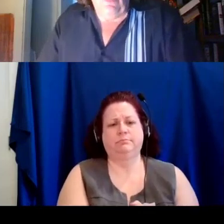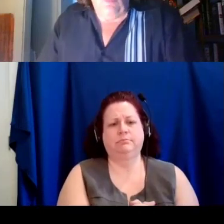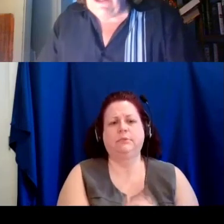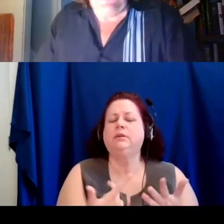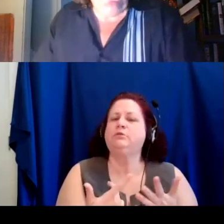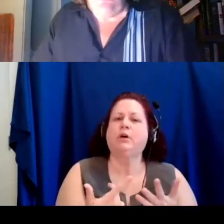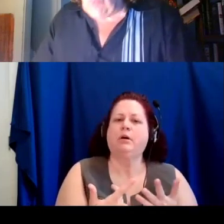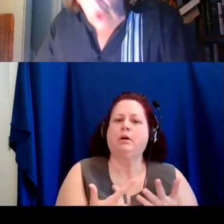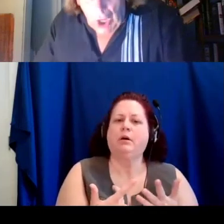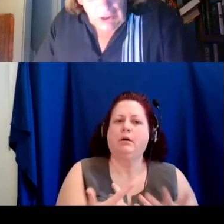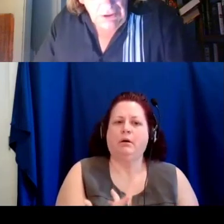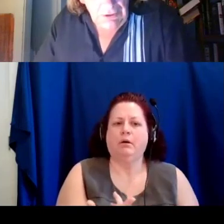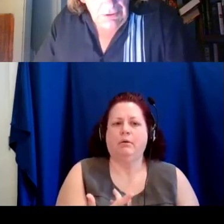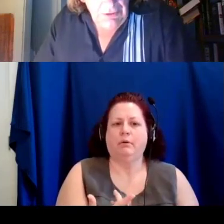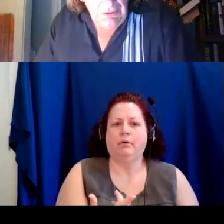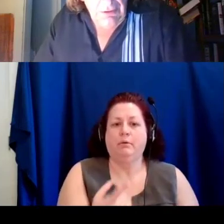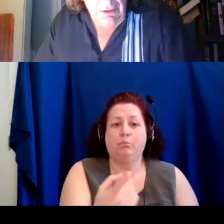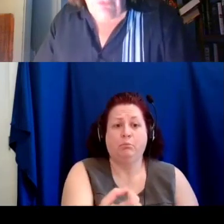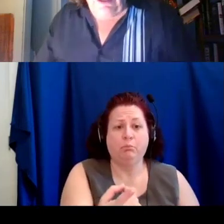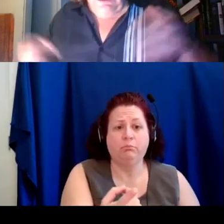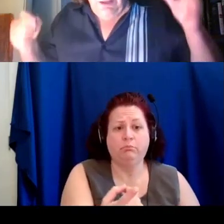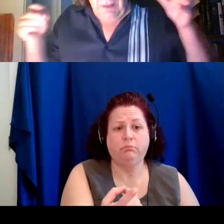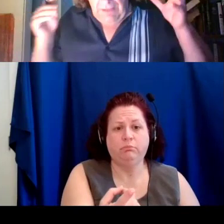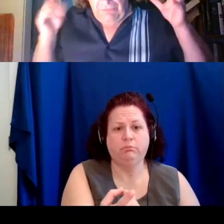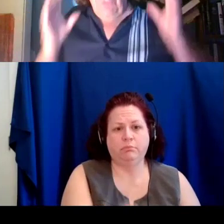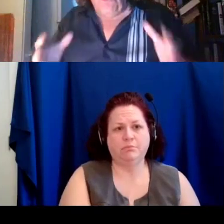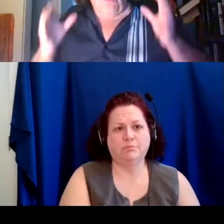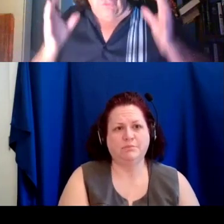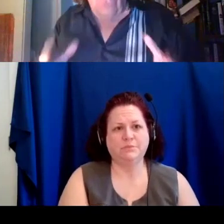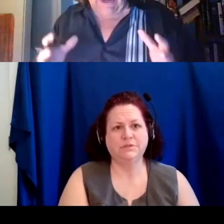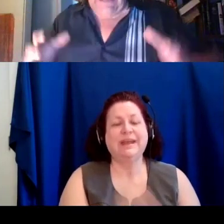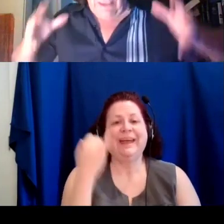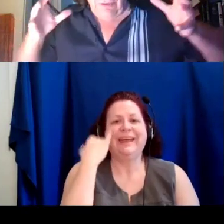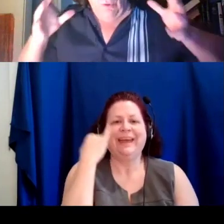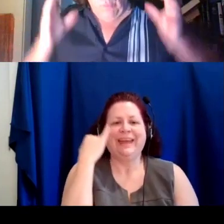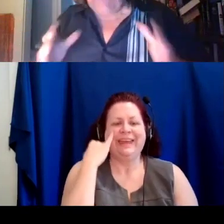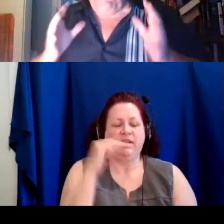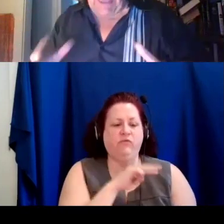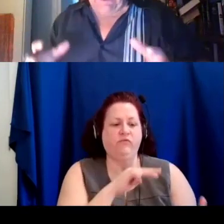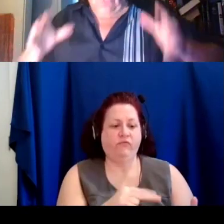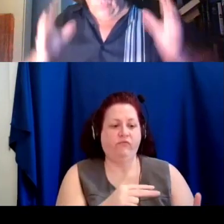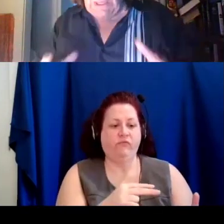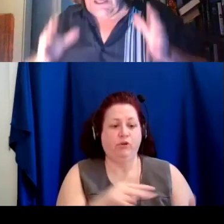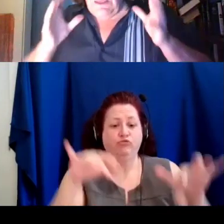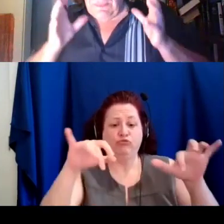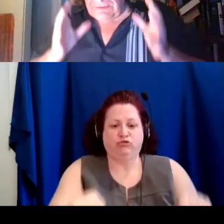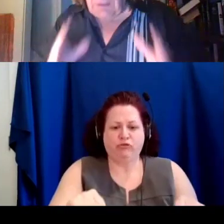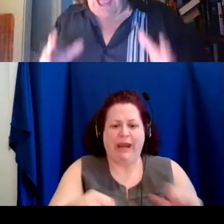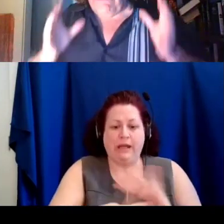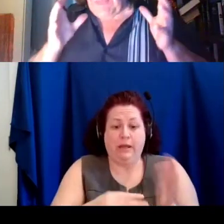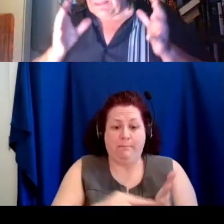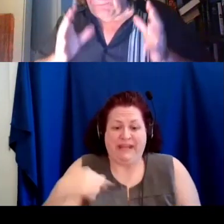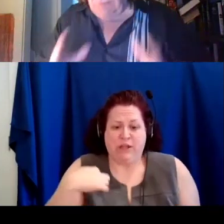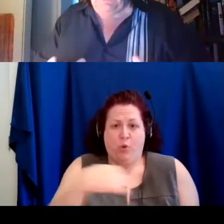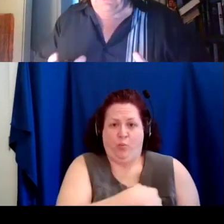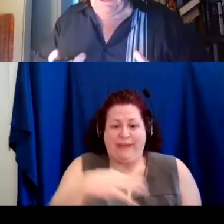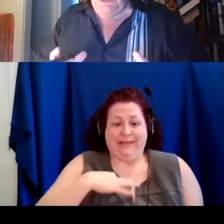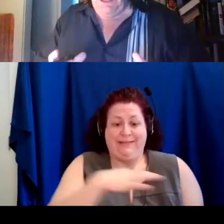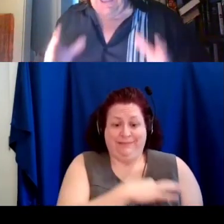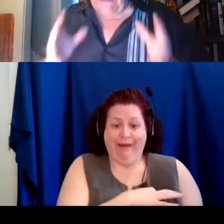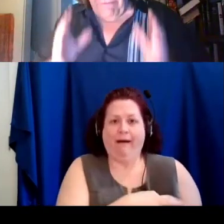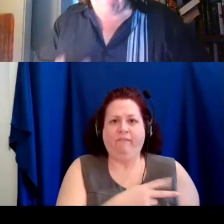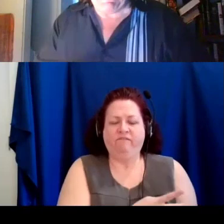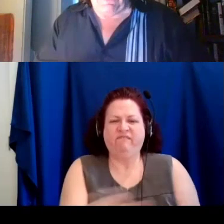basically, what did we do wrong? Because if you view restraint as we failed, we, the staff at the